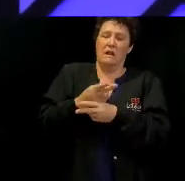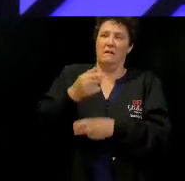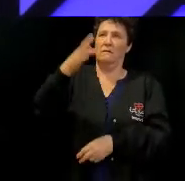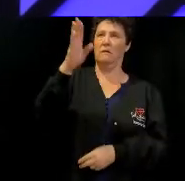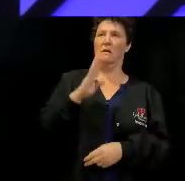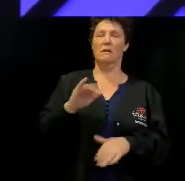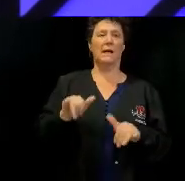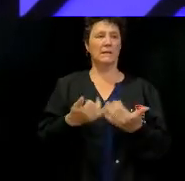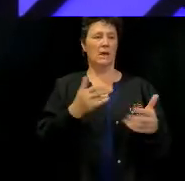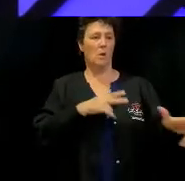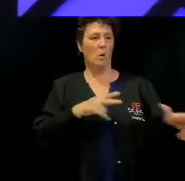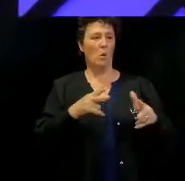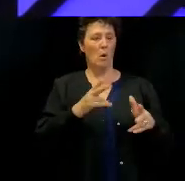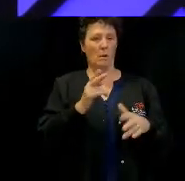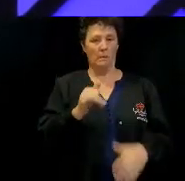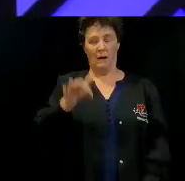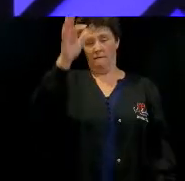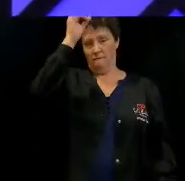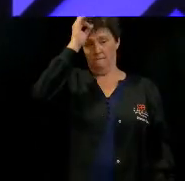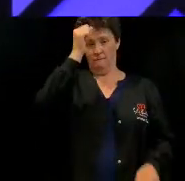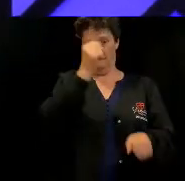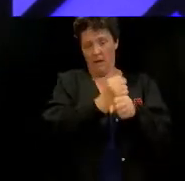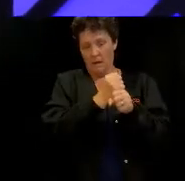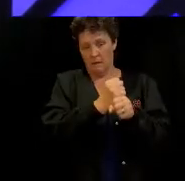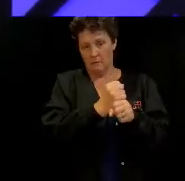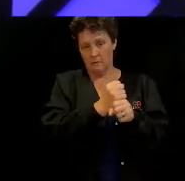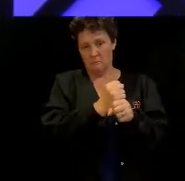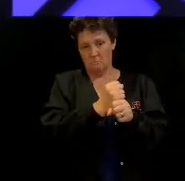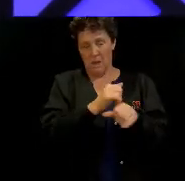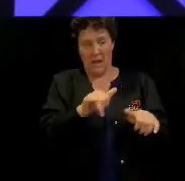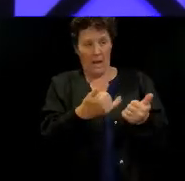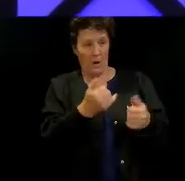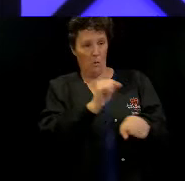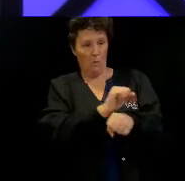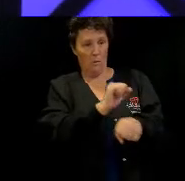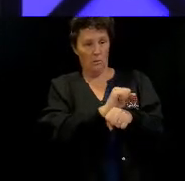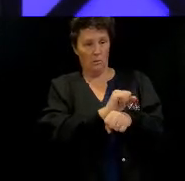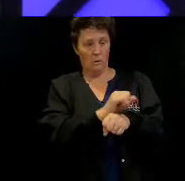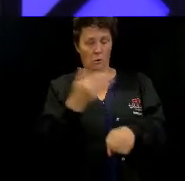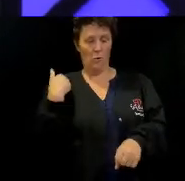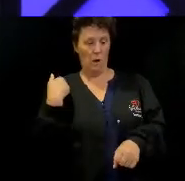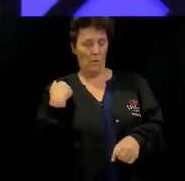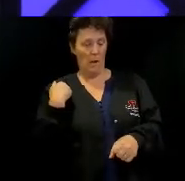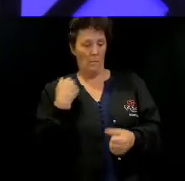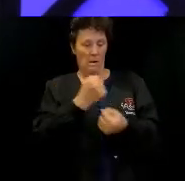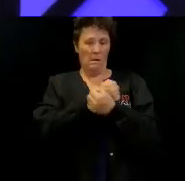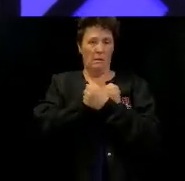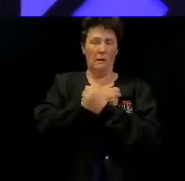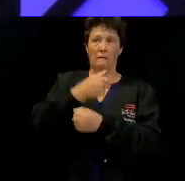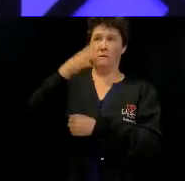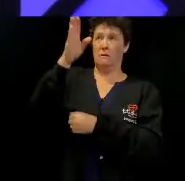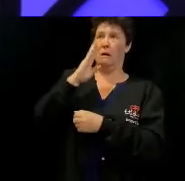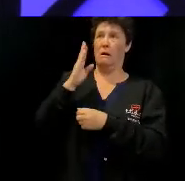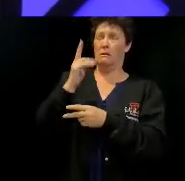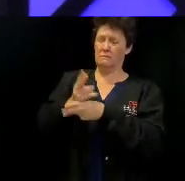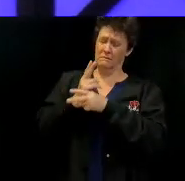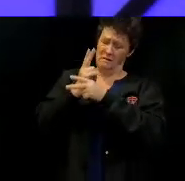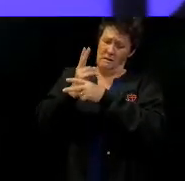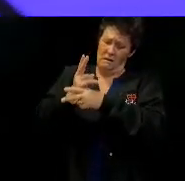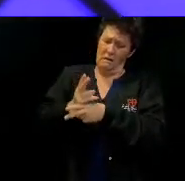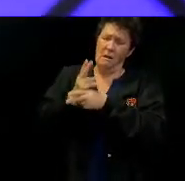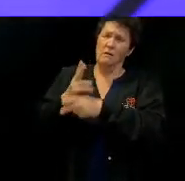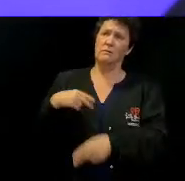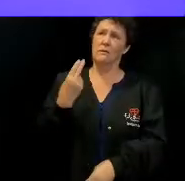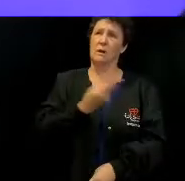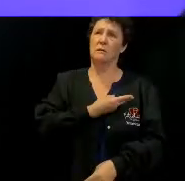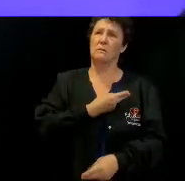out, walking by faith. This is how you do this. I got to remind myself of God's love and God's care. He's